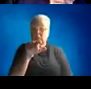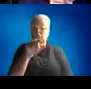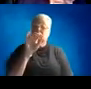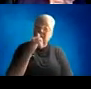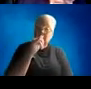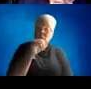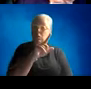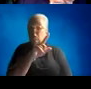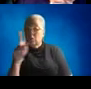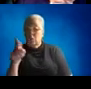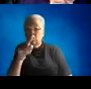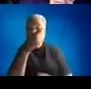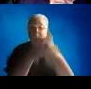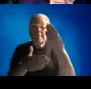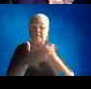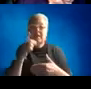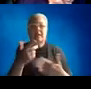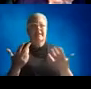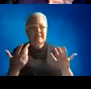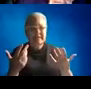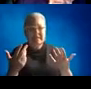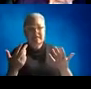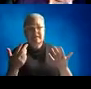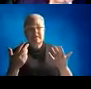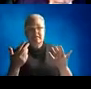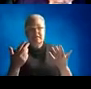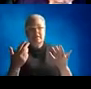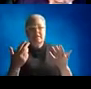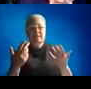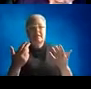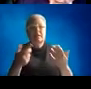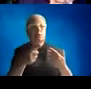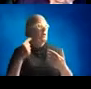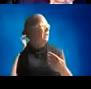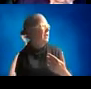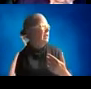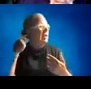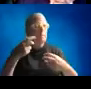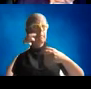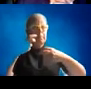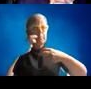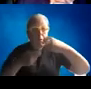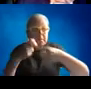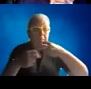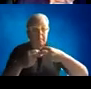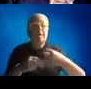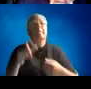person would be more receptive to answer if they have a hearing problem rather than are you deaf? It's